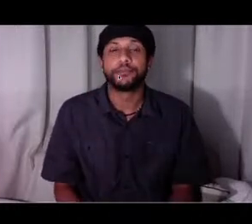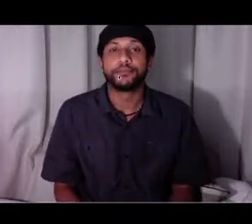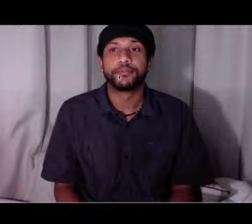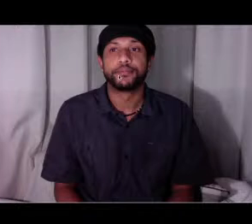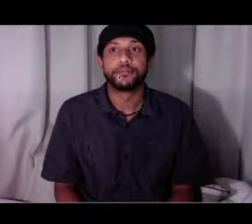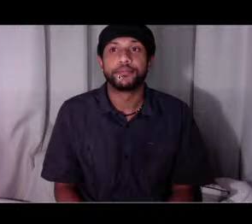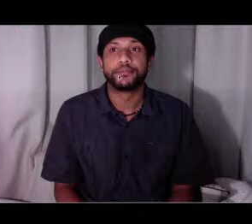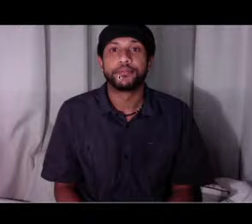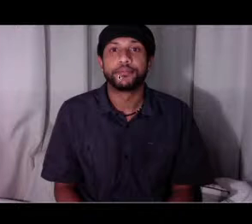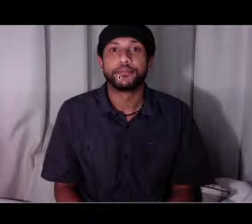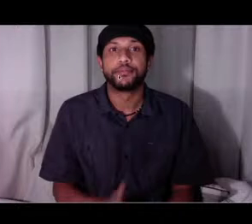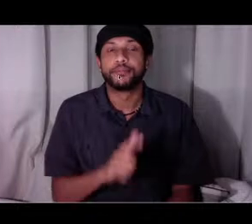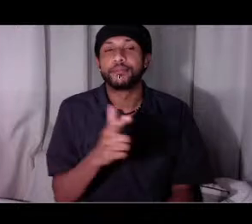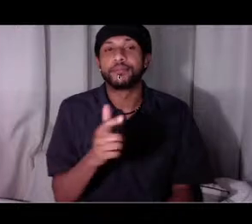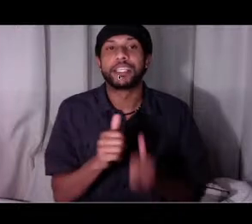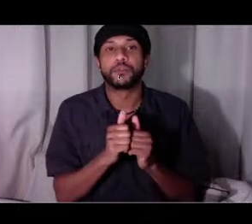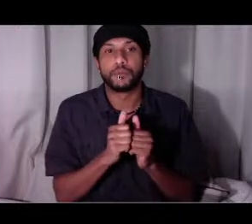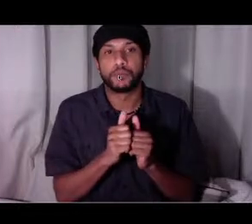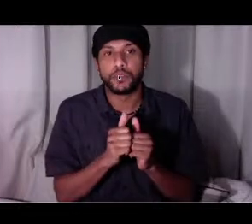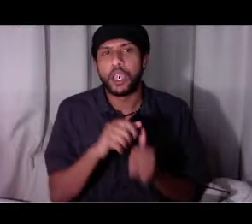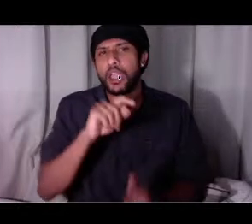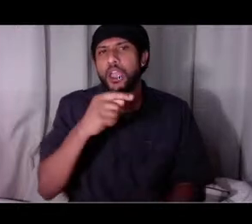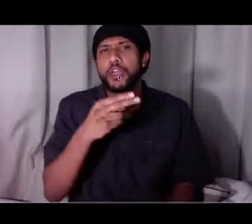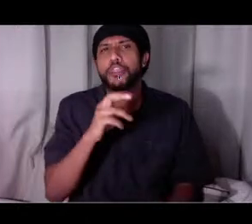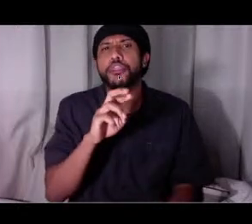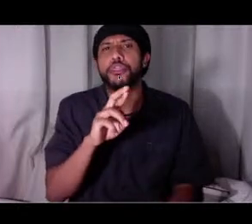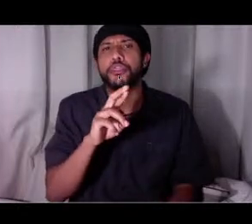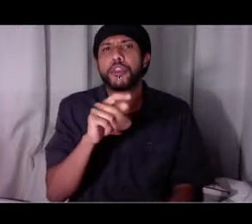comments will be with board member Thor